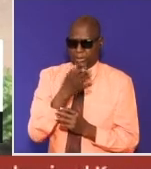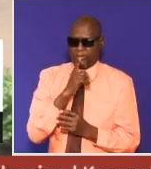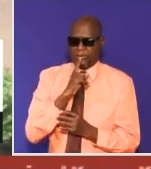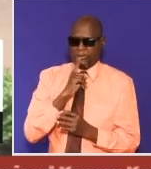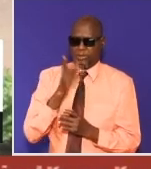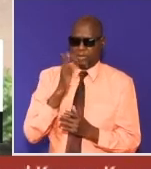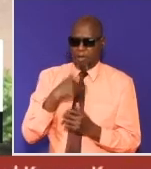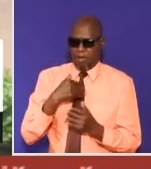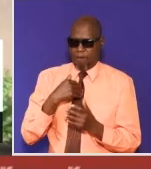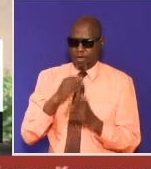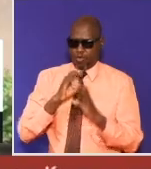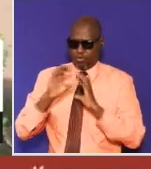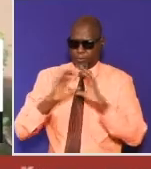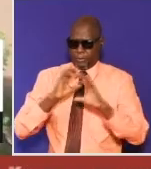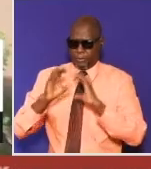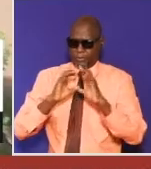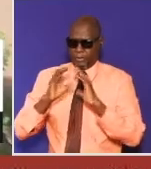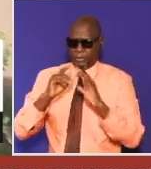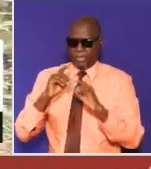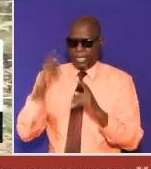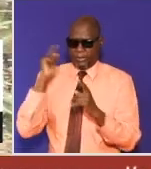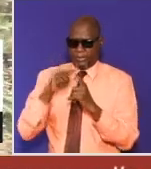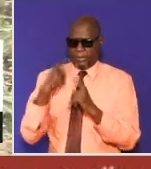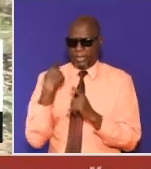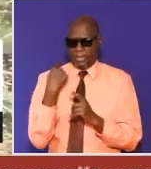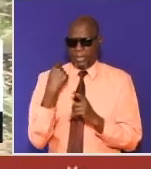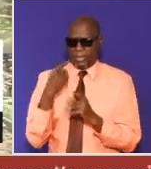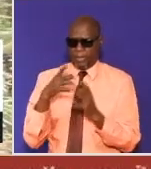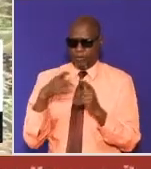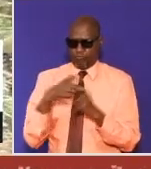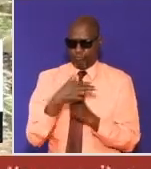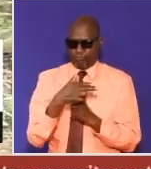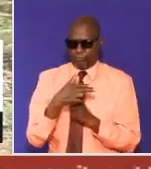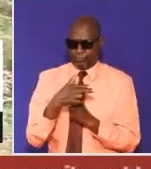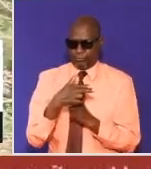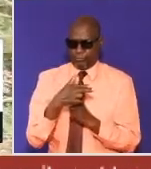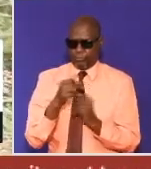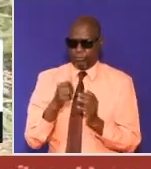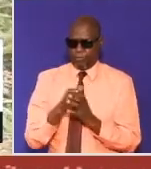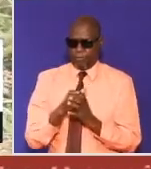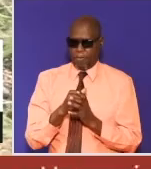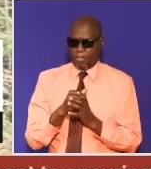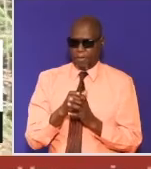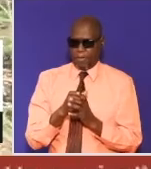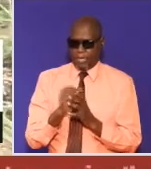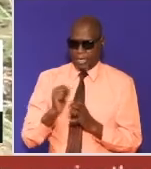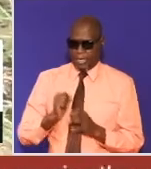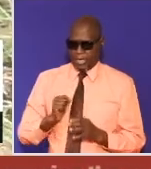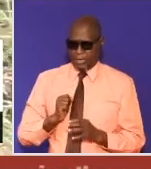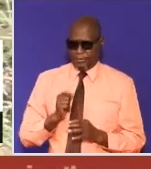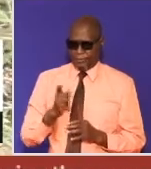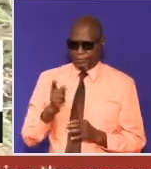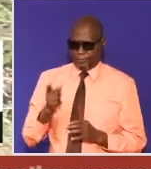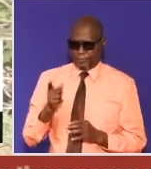they were in constant communication until recently when it stopped. Msichana kutoka huko aliniambia